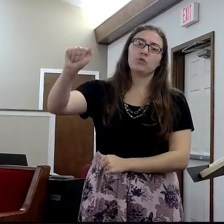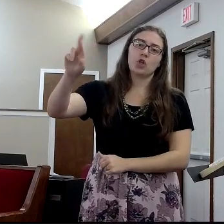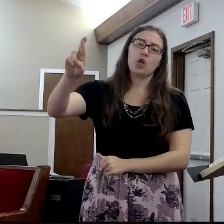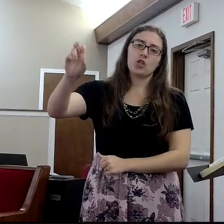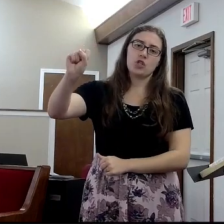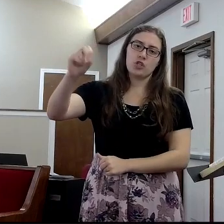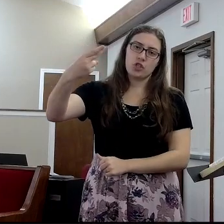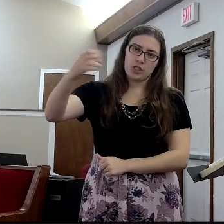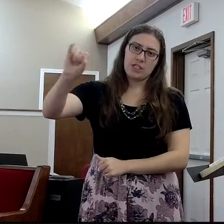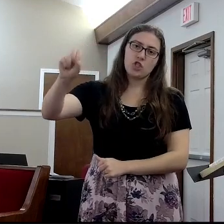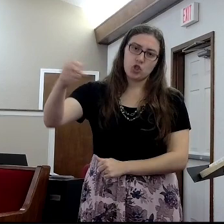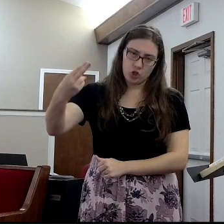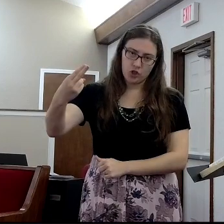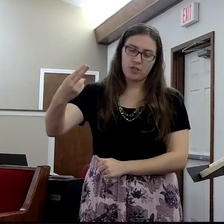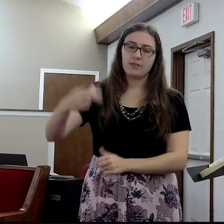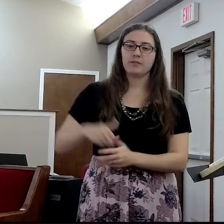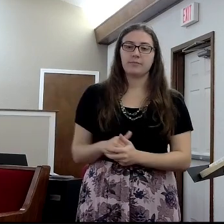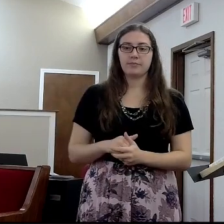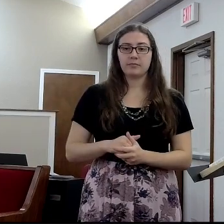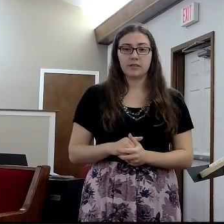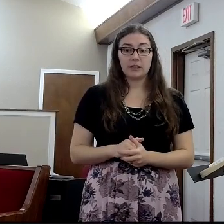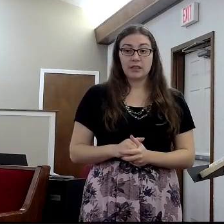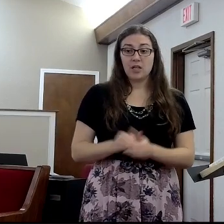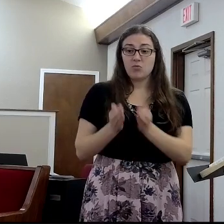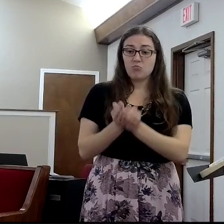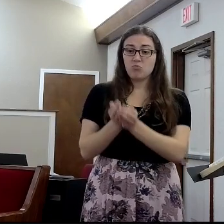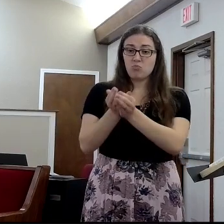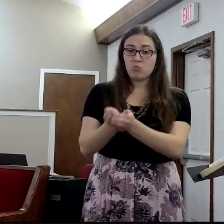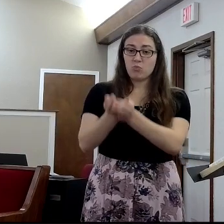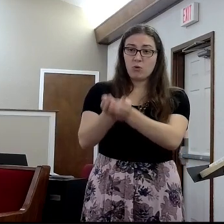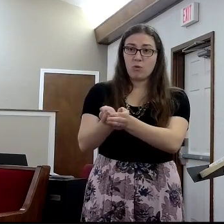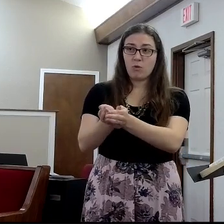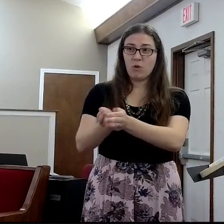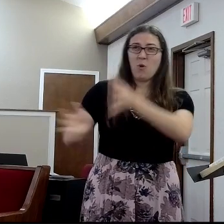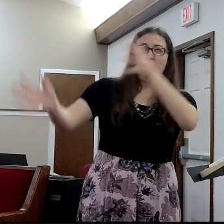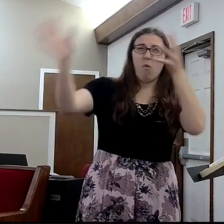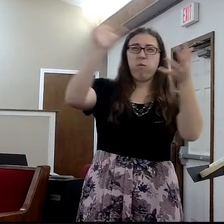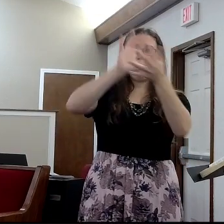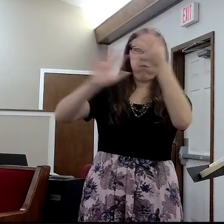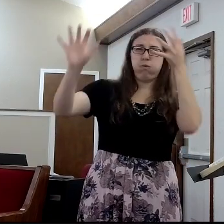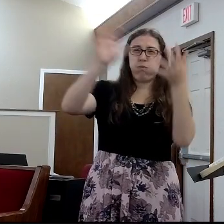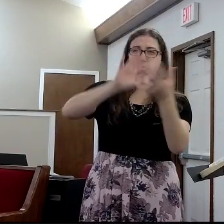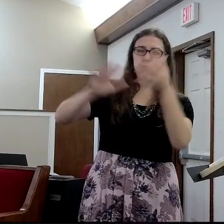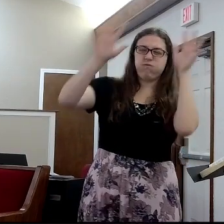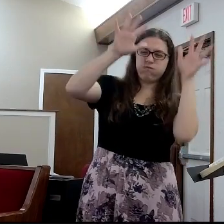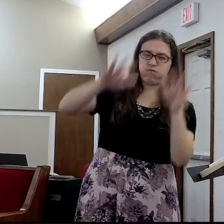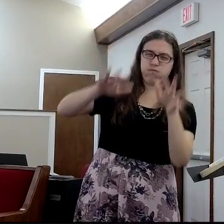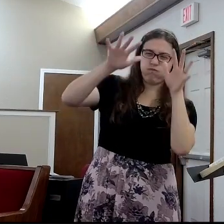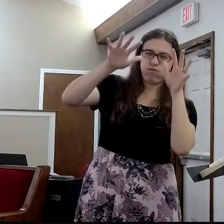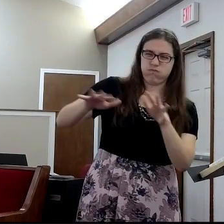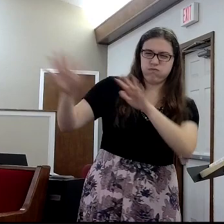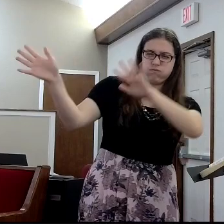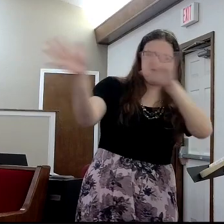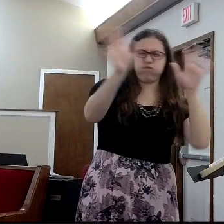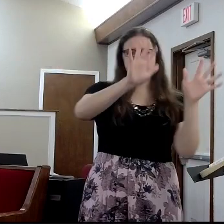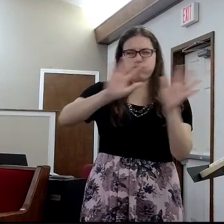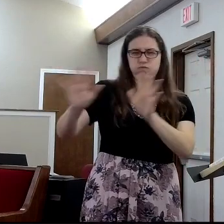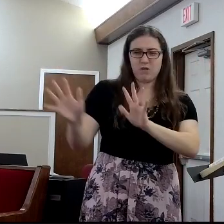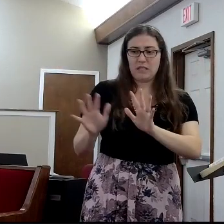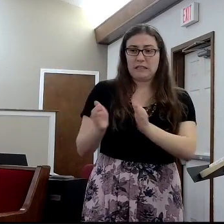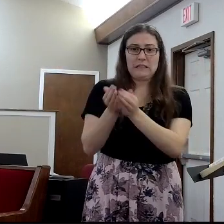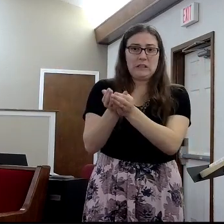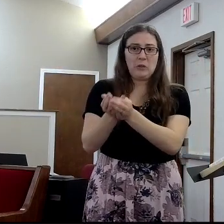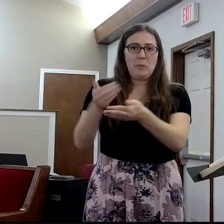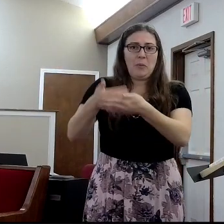Now in verse 4, but the Lord sent out a great wind into the sea, and there was a mighty tempest in the sea, so that the ship was like to